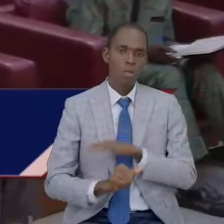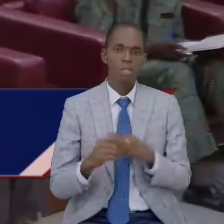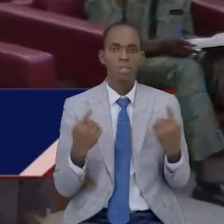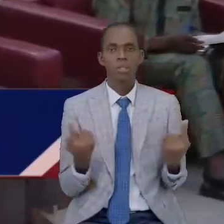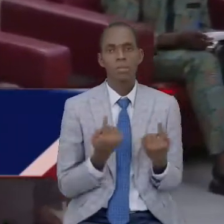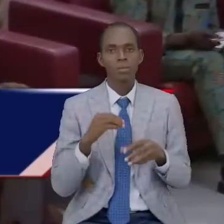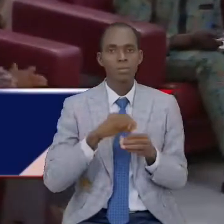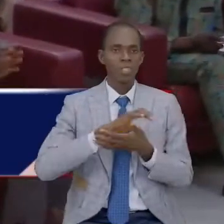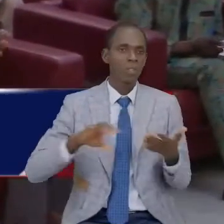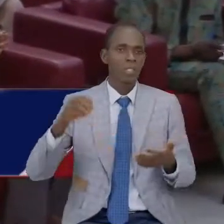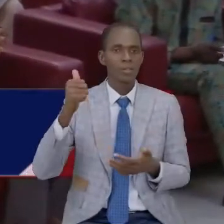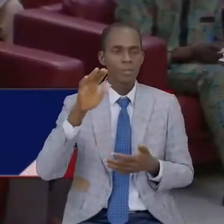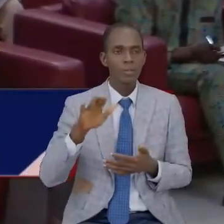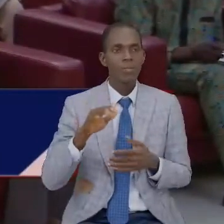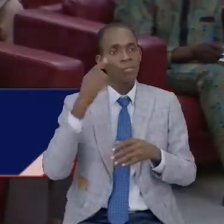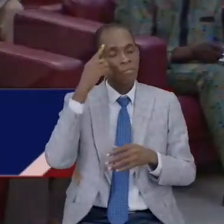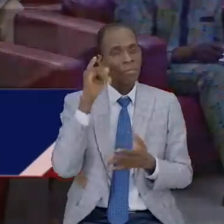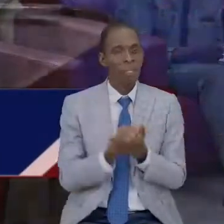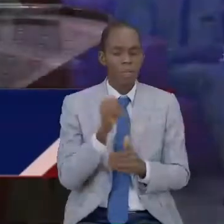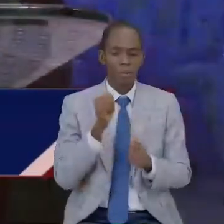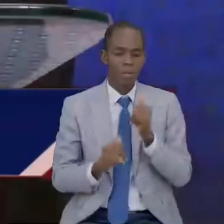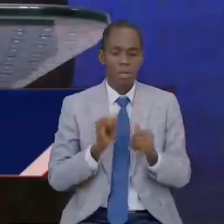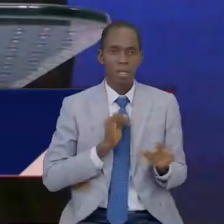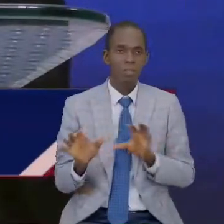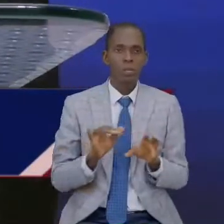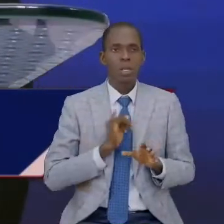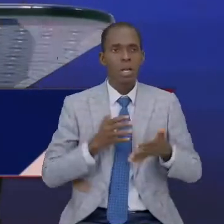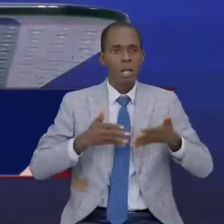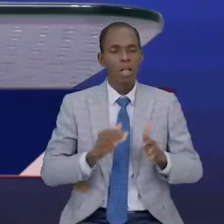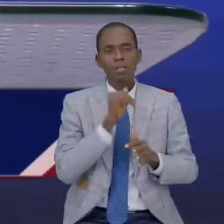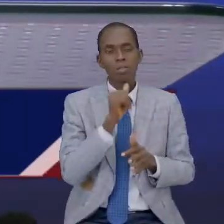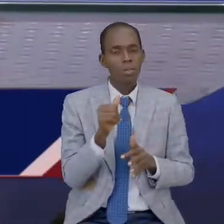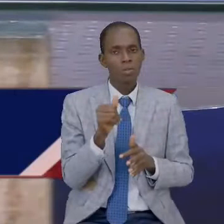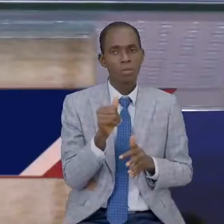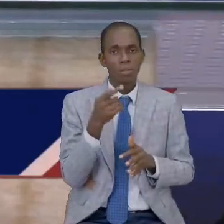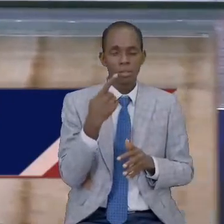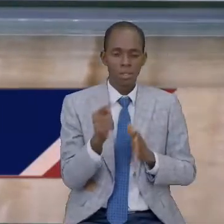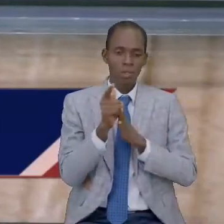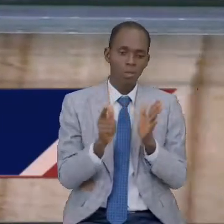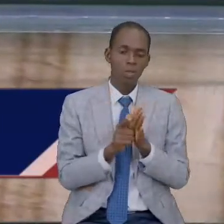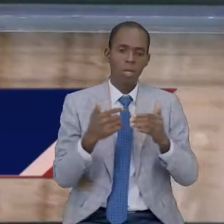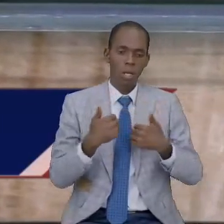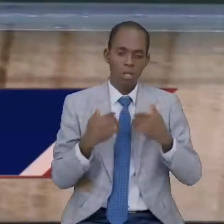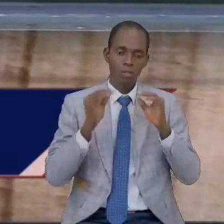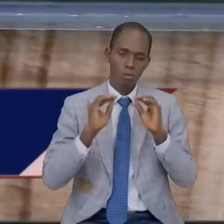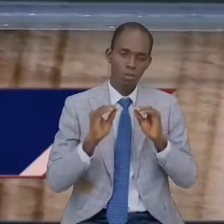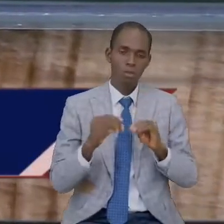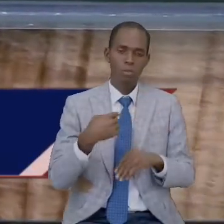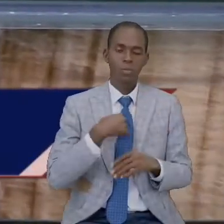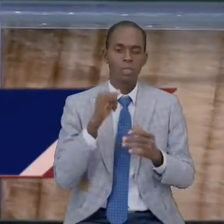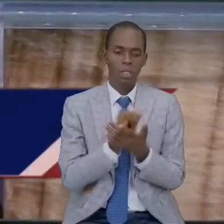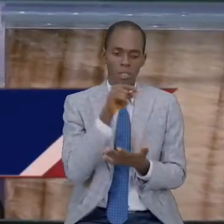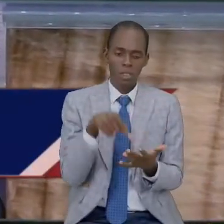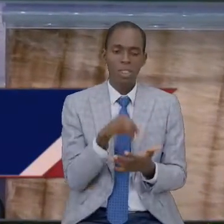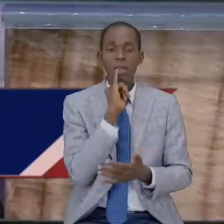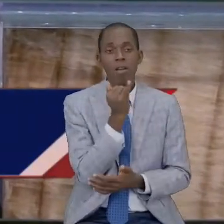verse 15, it says, for that which I do, I allow not. The law has taught me that this is